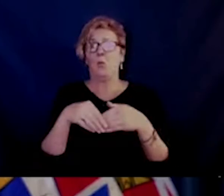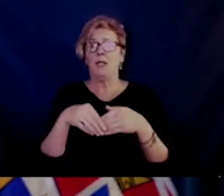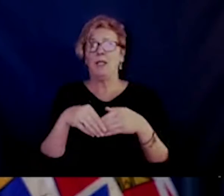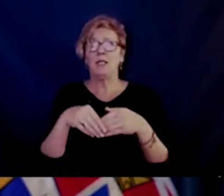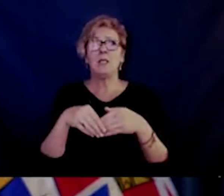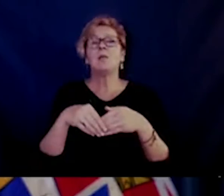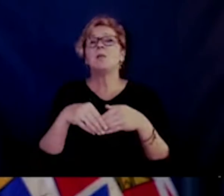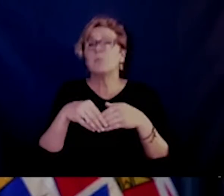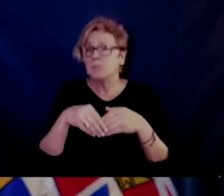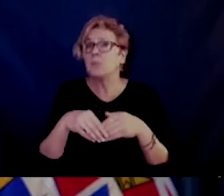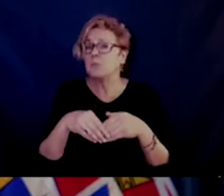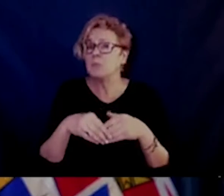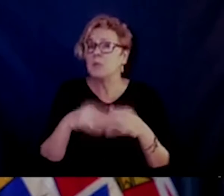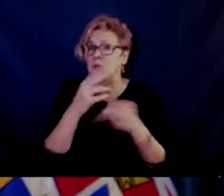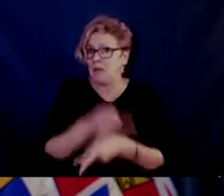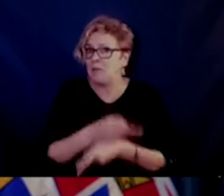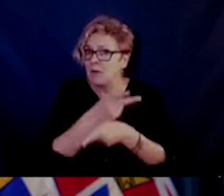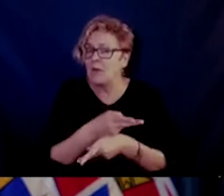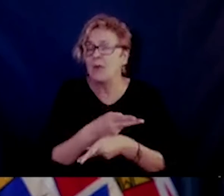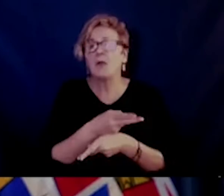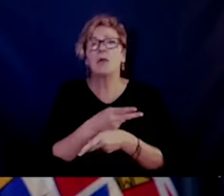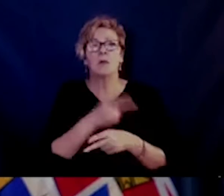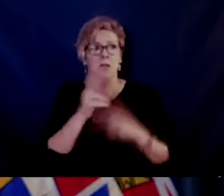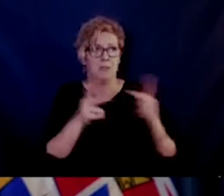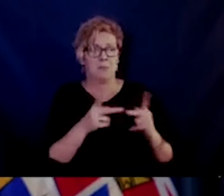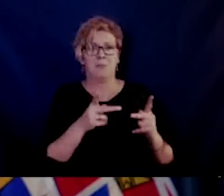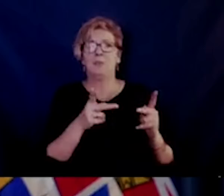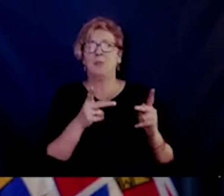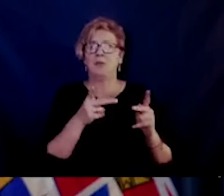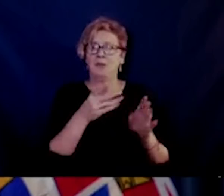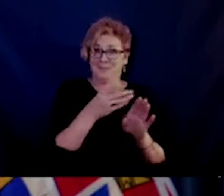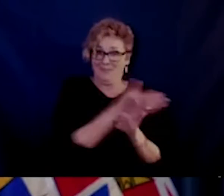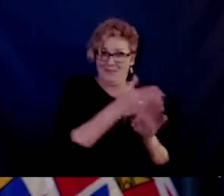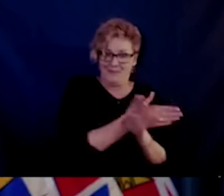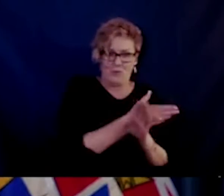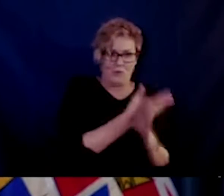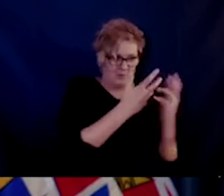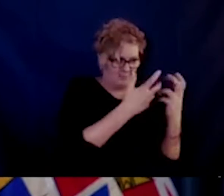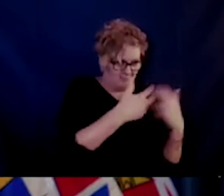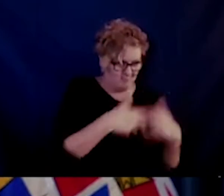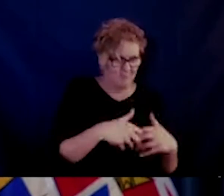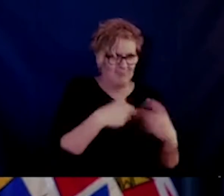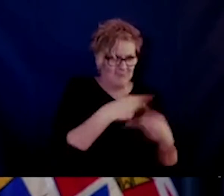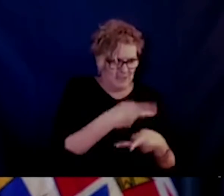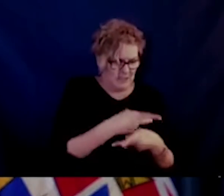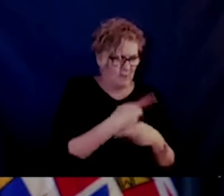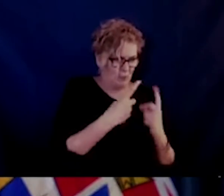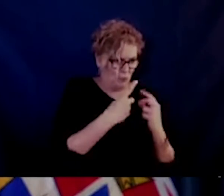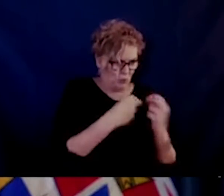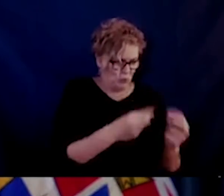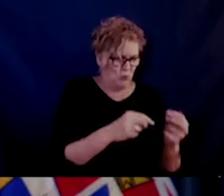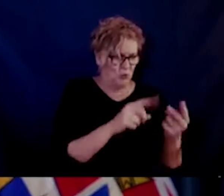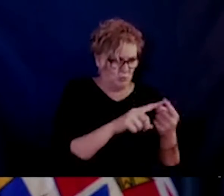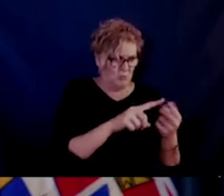separate, allows them to have the space they need, makes sure that there's not mixing of people from different groups or